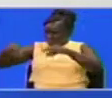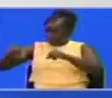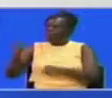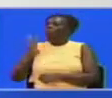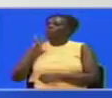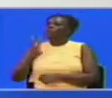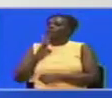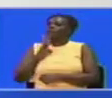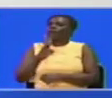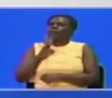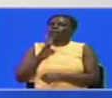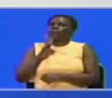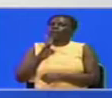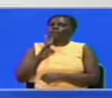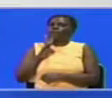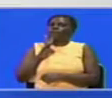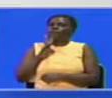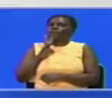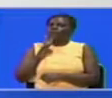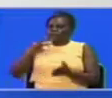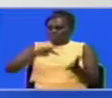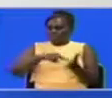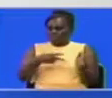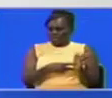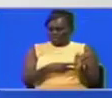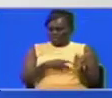water, it means therefore